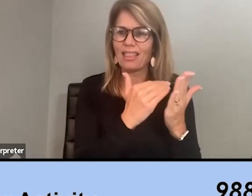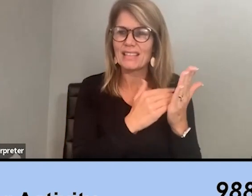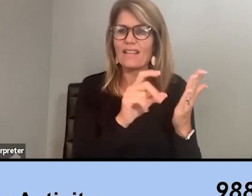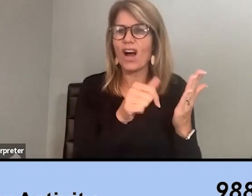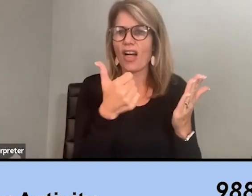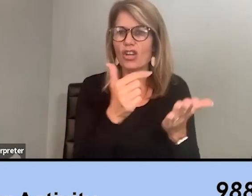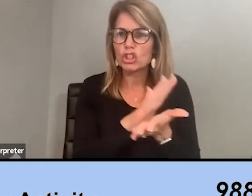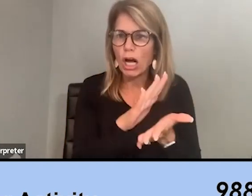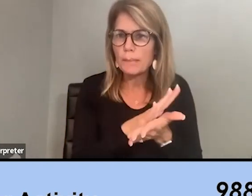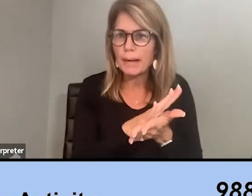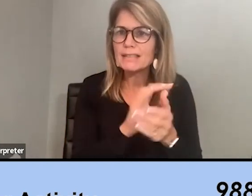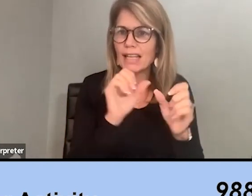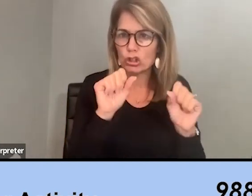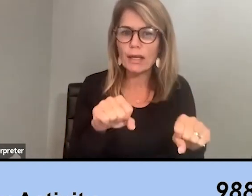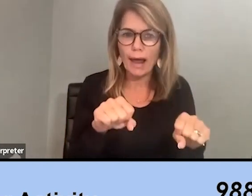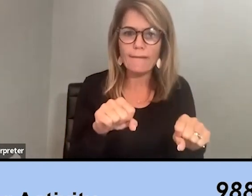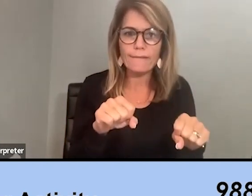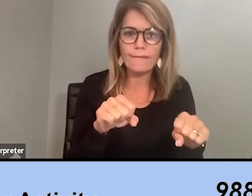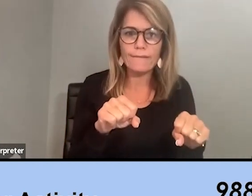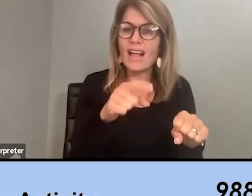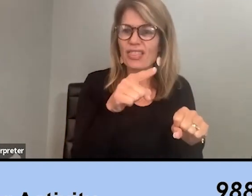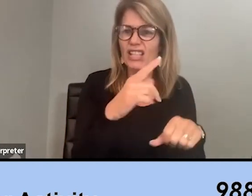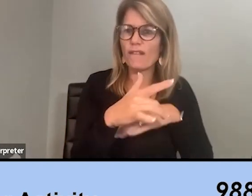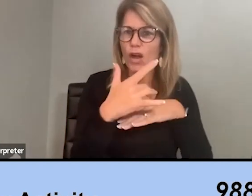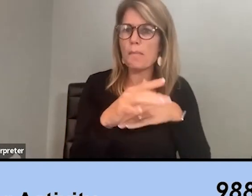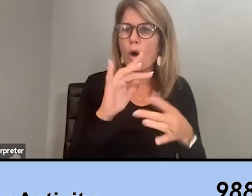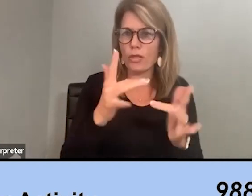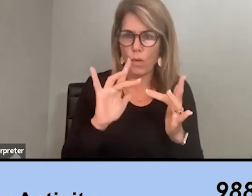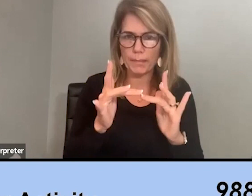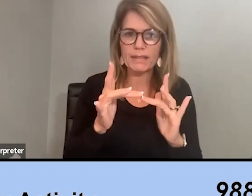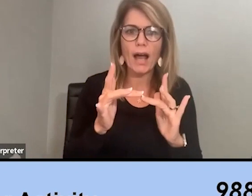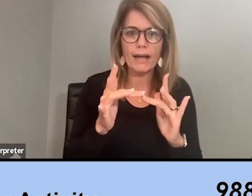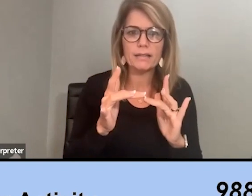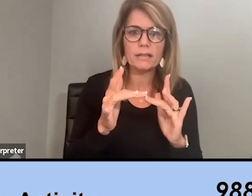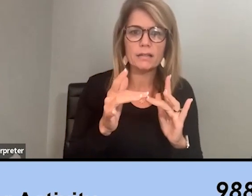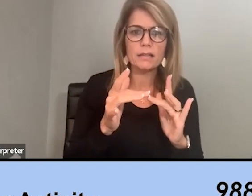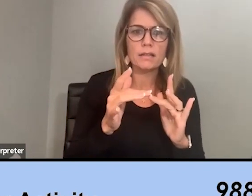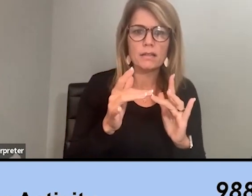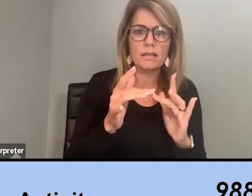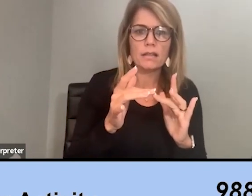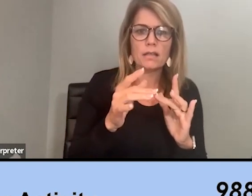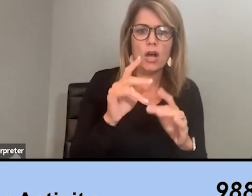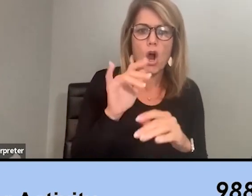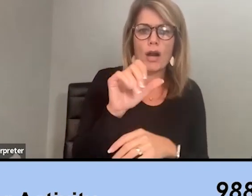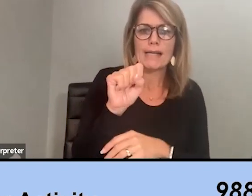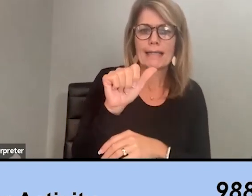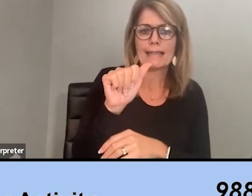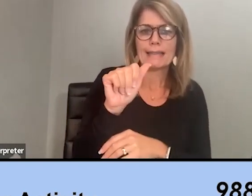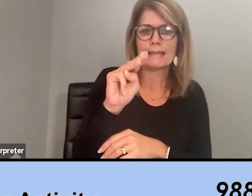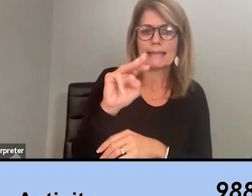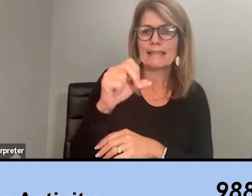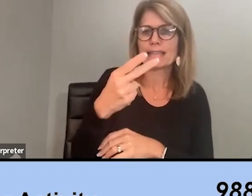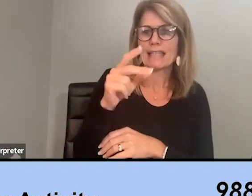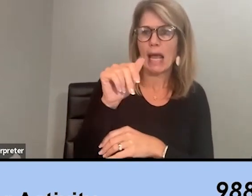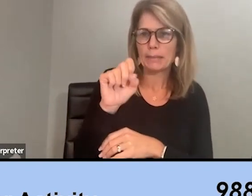that you can have. Some of these are available on our website, some on NASHBID's website, or majority of them actually at this point are these documents are on